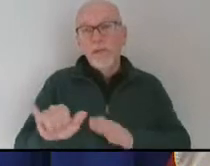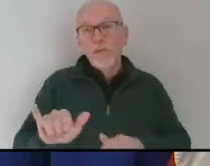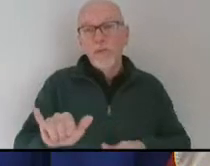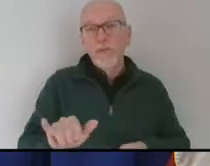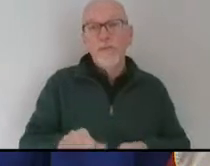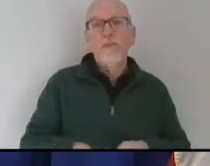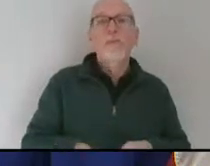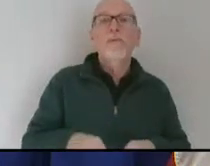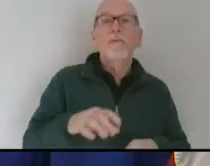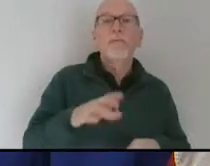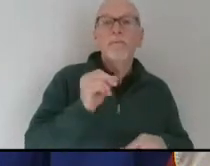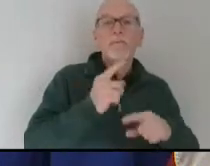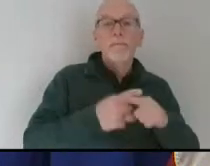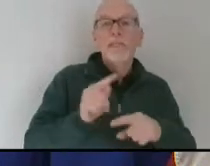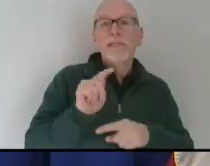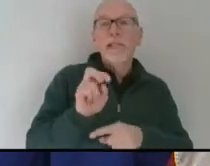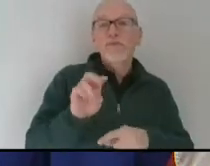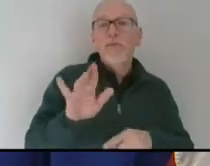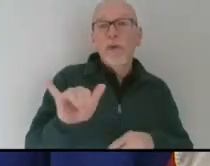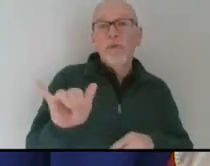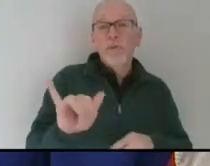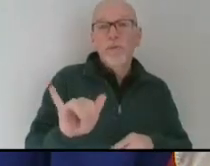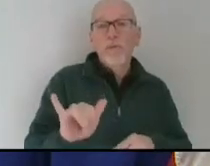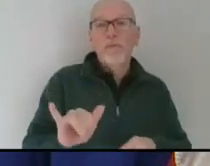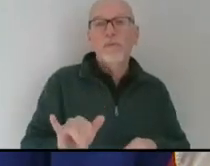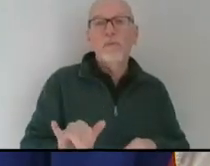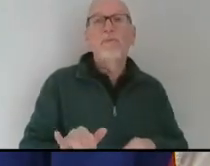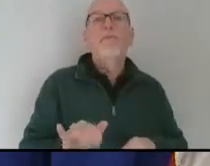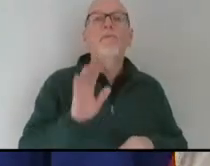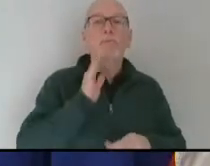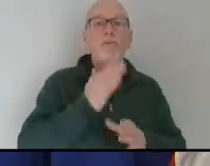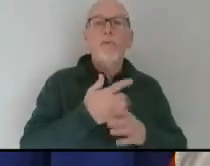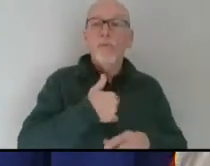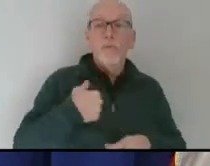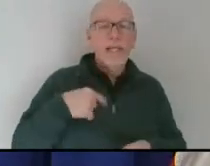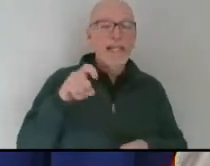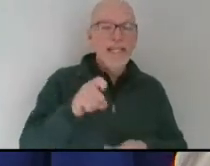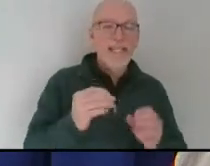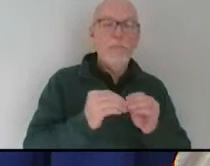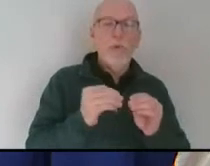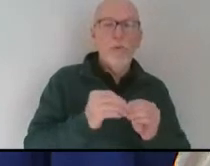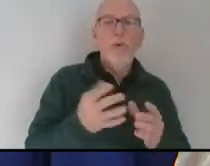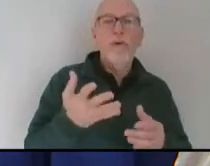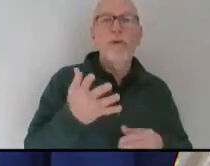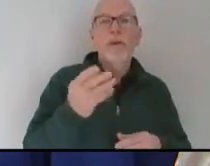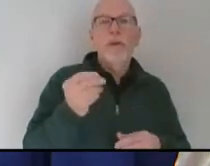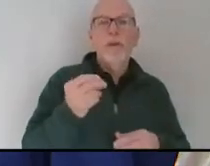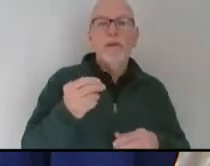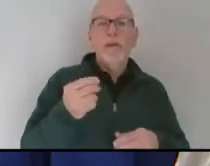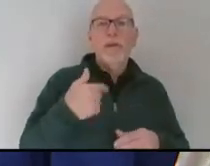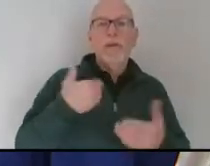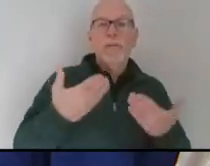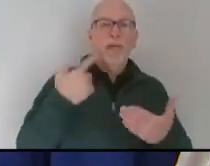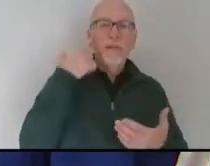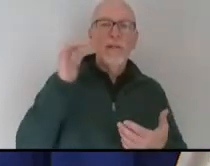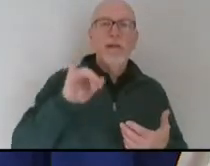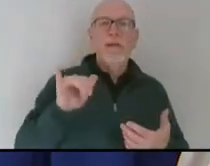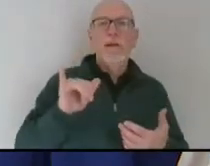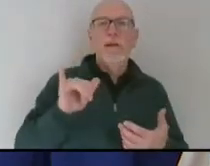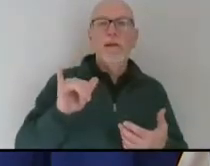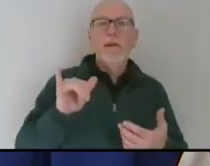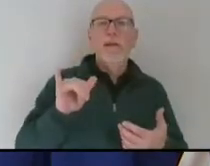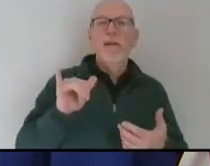states, and plus the territories will continue to share, as we need more. And that I may sound like a